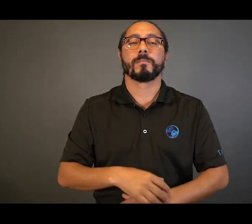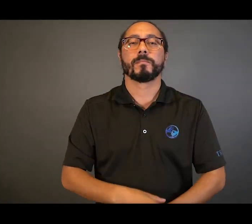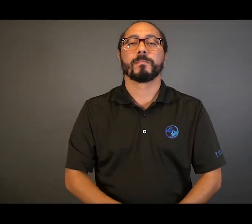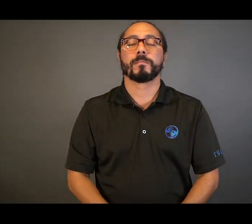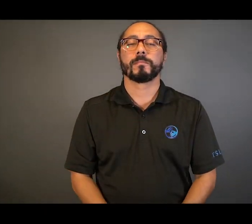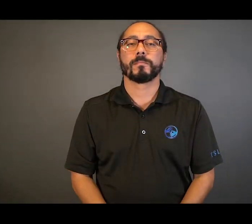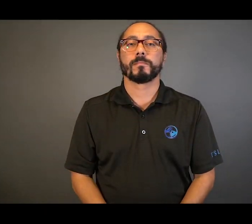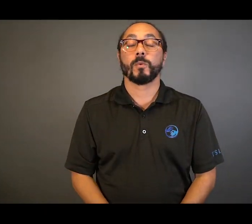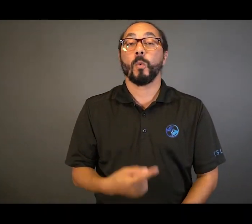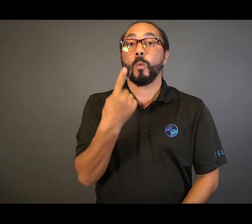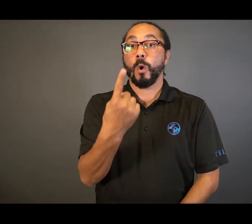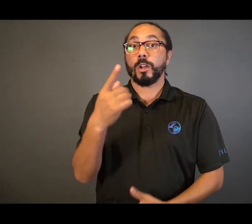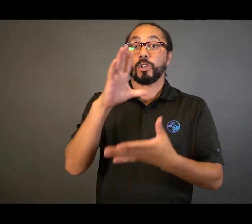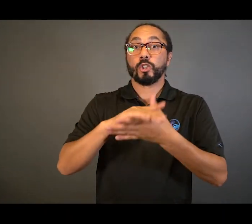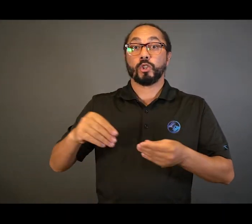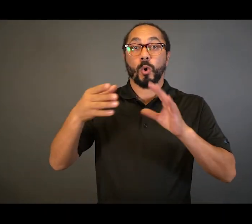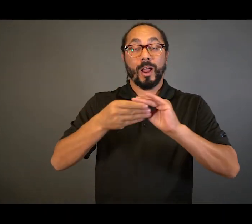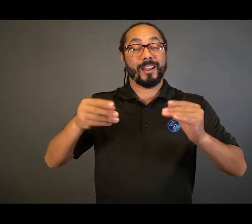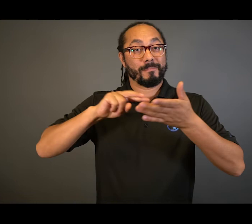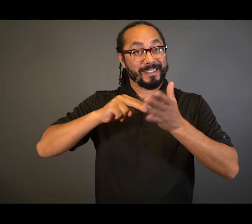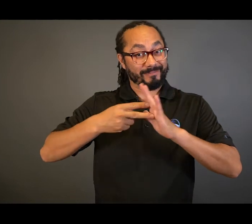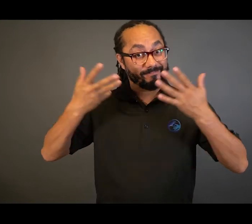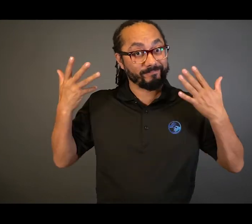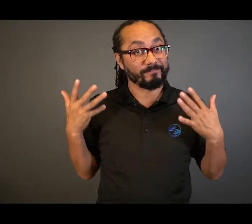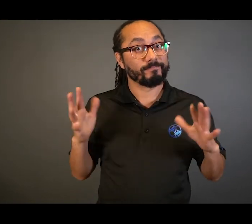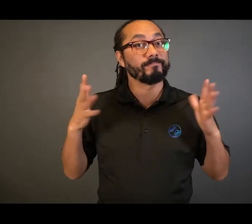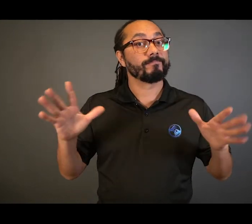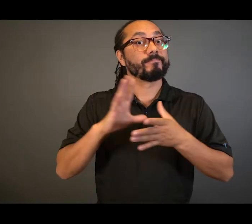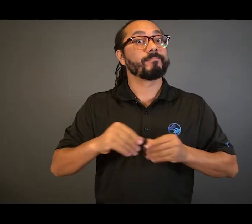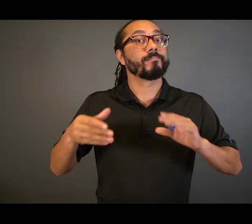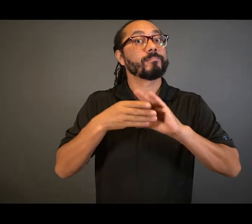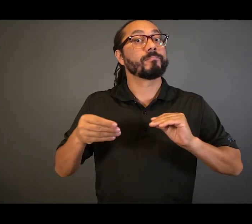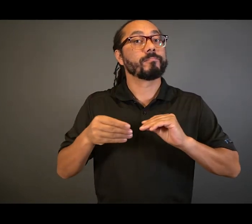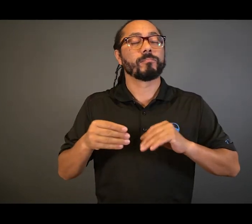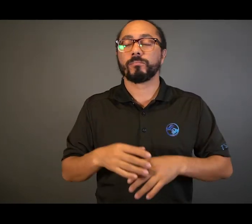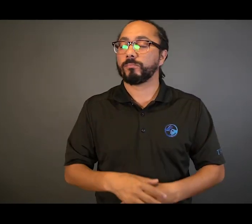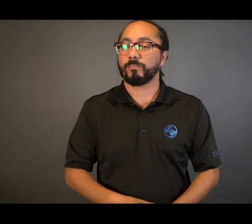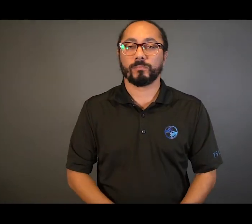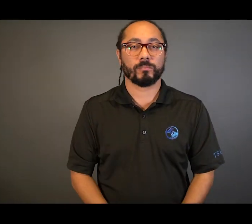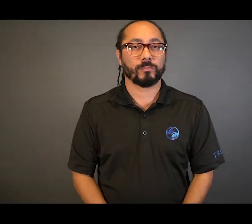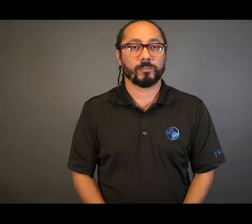a black background. One story is not the only story.